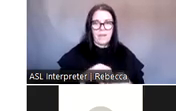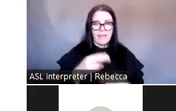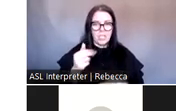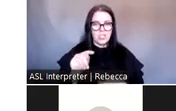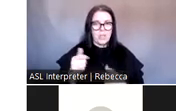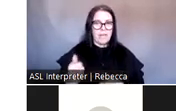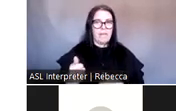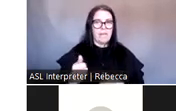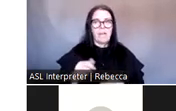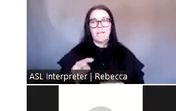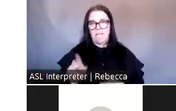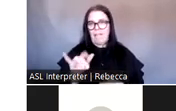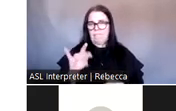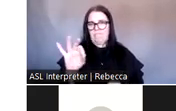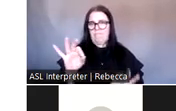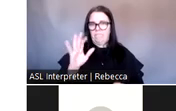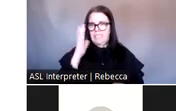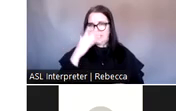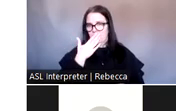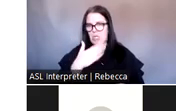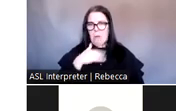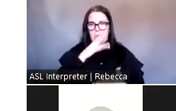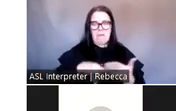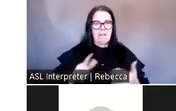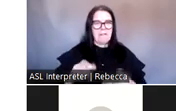Just looking at the link there. Thank you. That sounds like a great one to read as well.